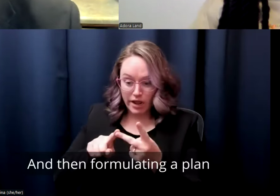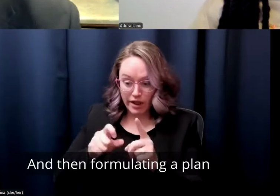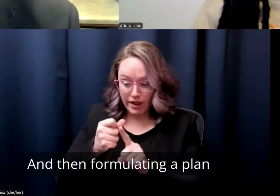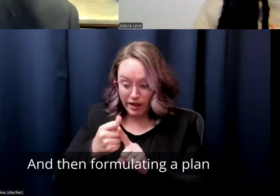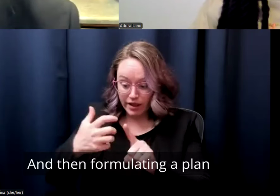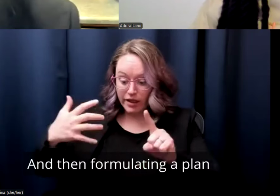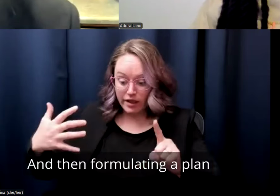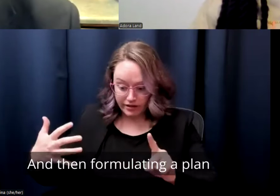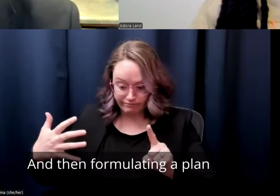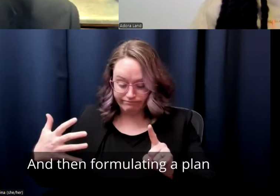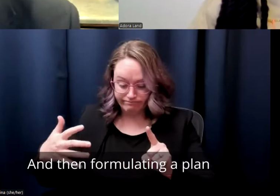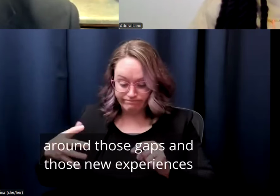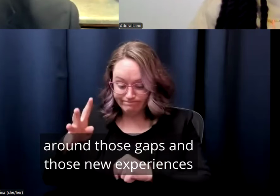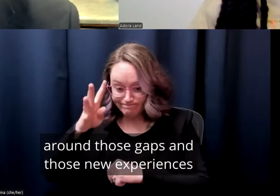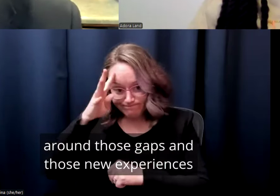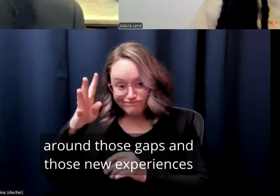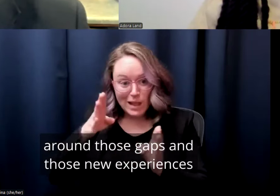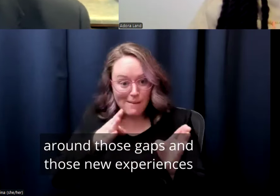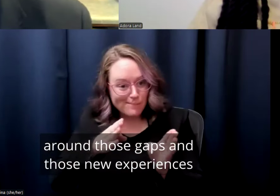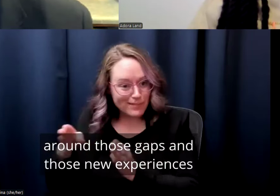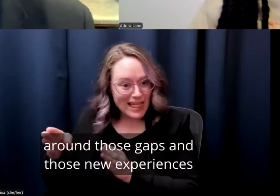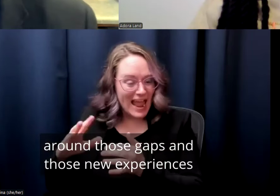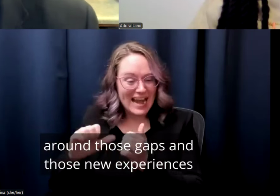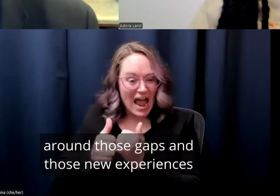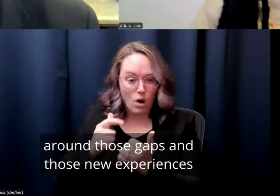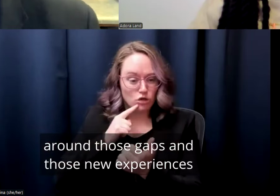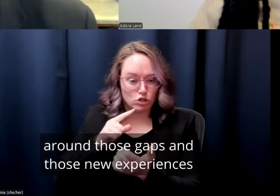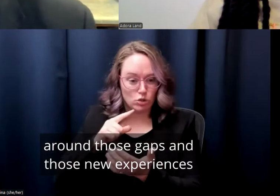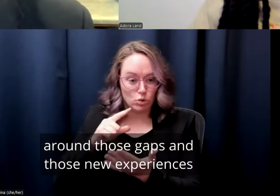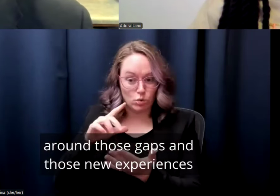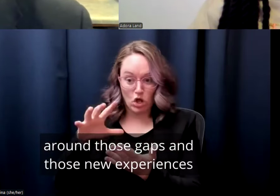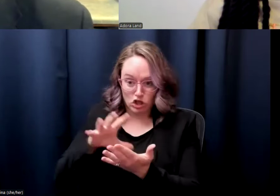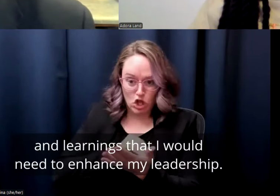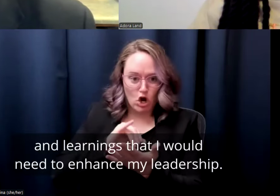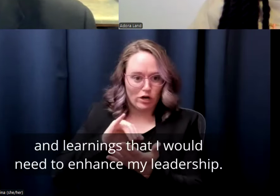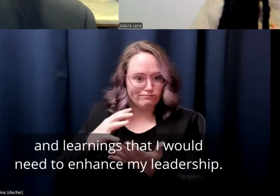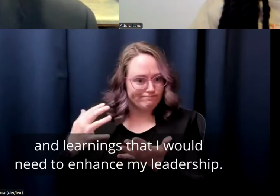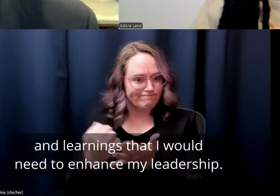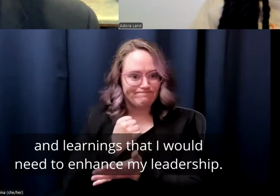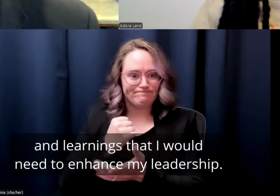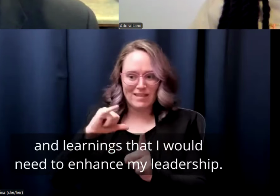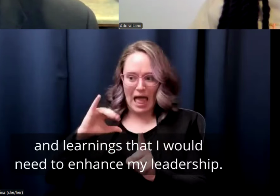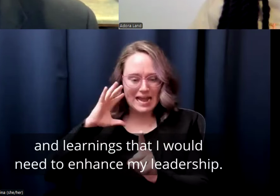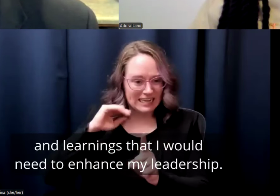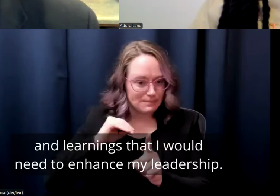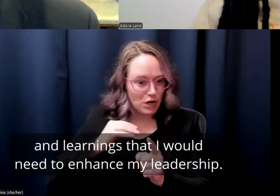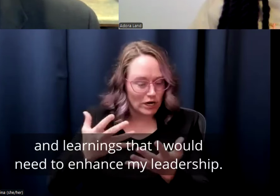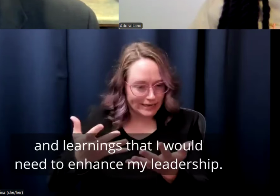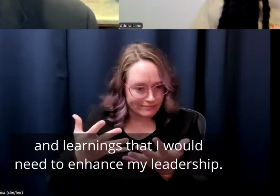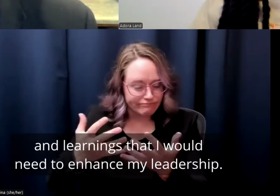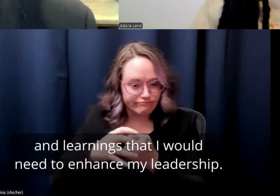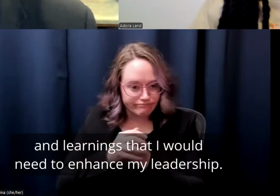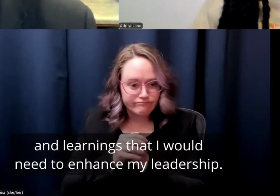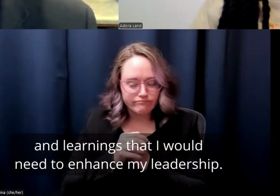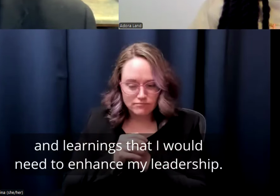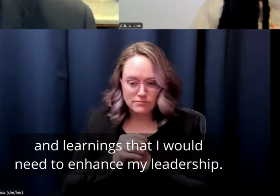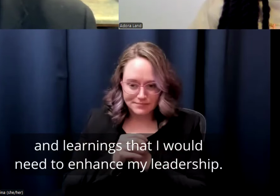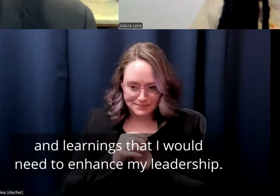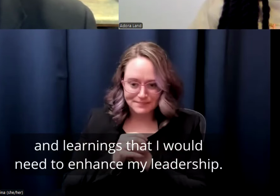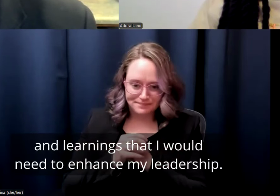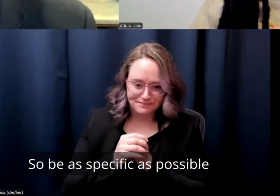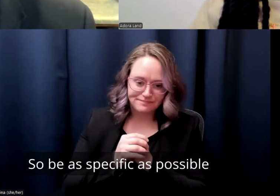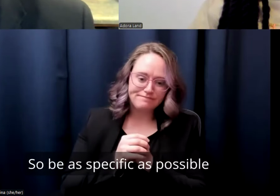then formulating a plan around those gaps and those new experiences and learnings that I would need to